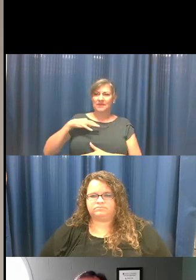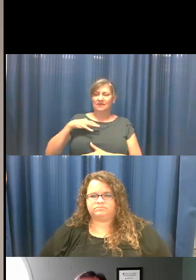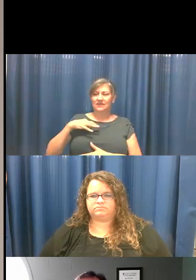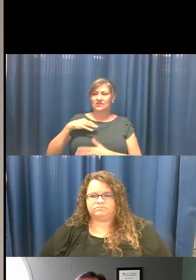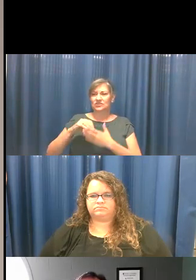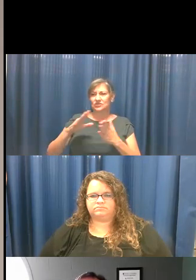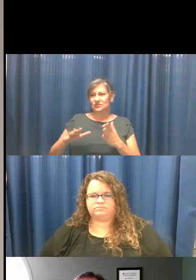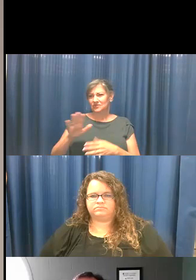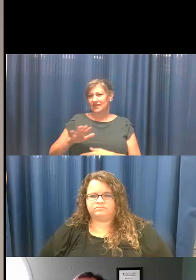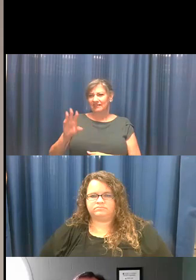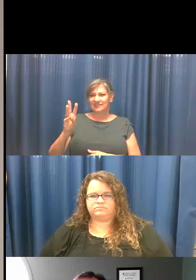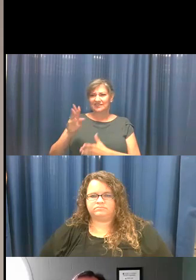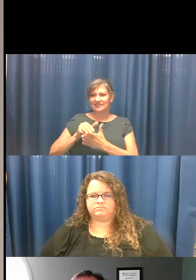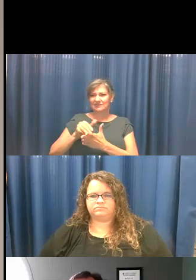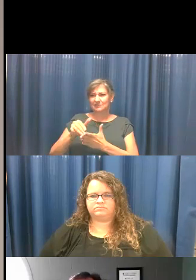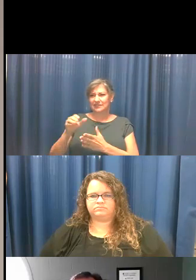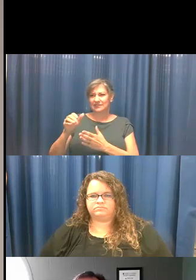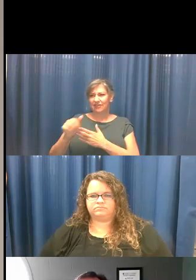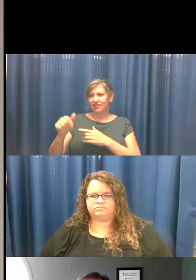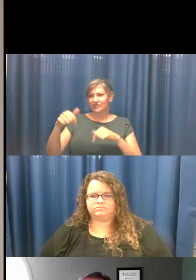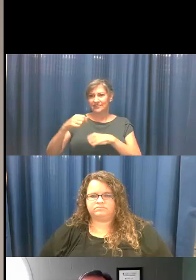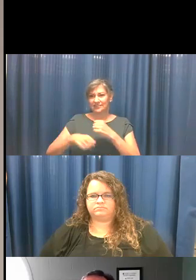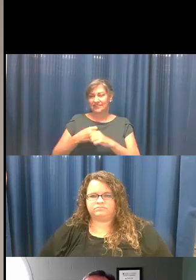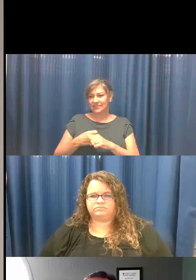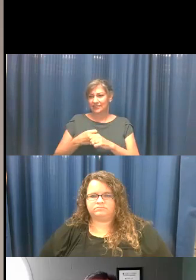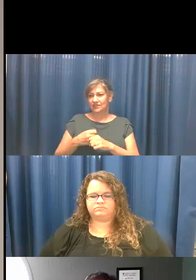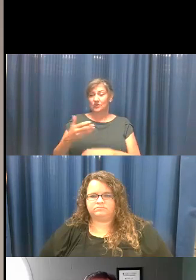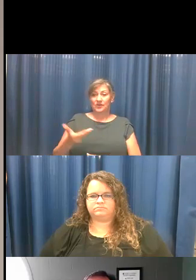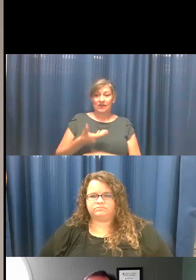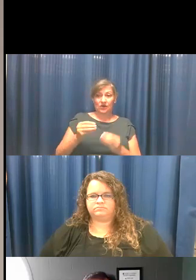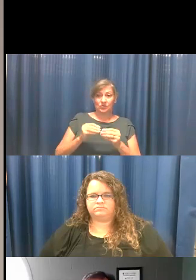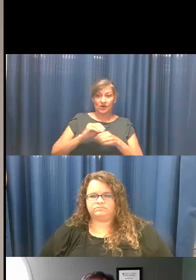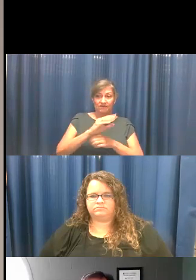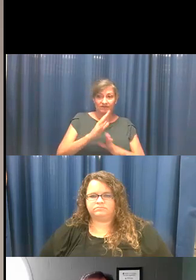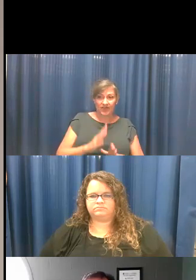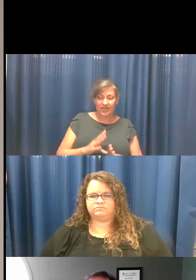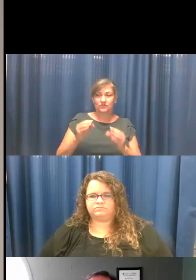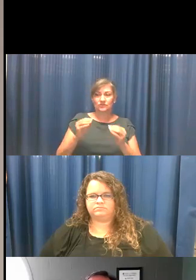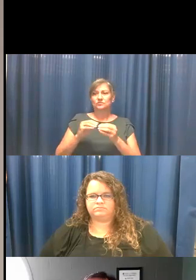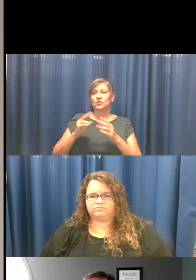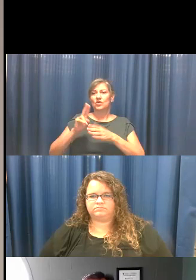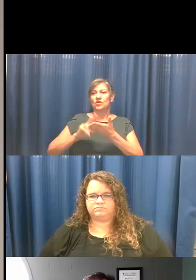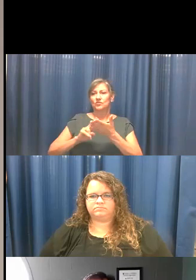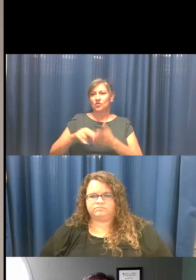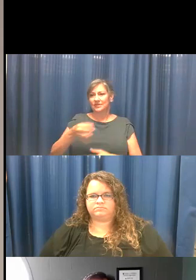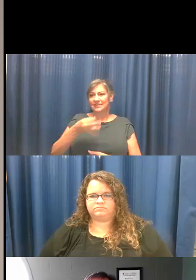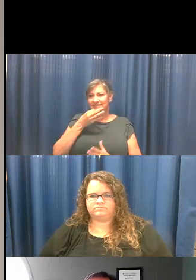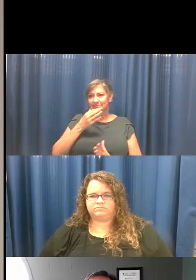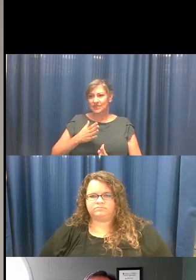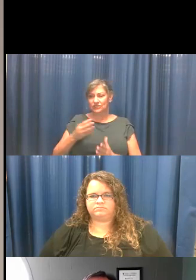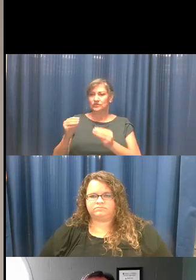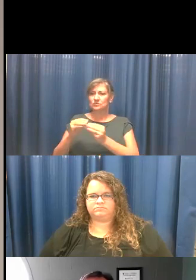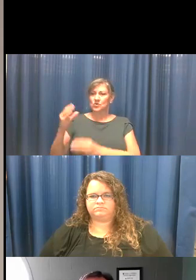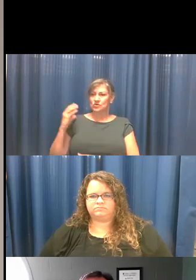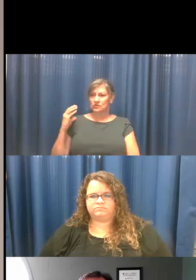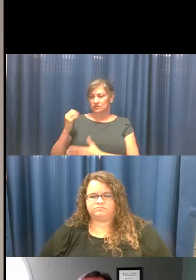$6 million this year. We've also hired more advisors, more enrollment specialists, and more coaches to